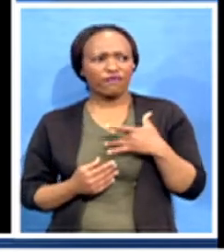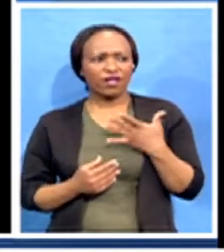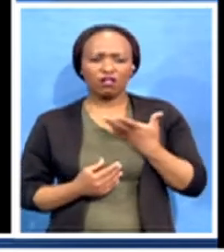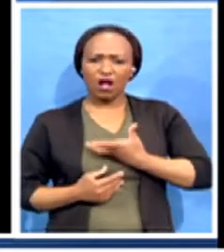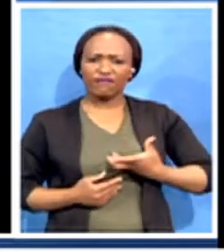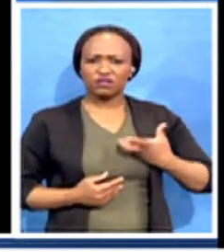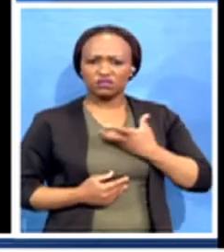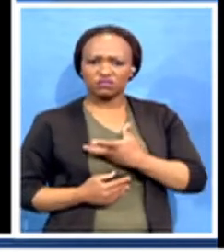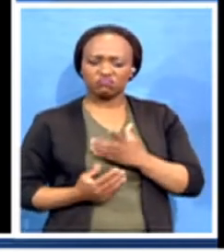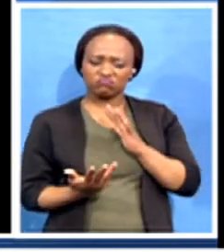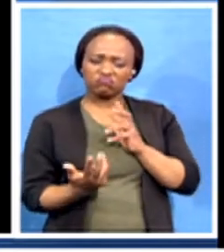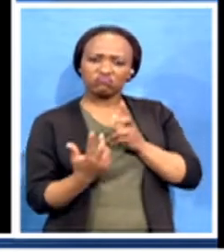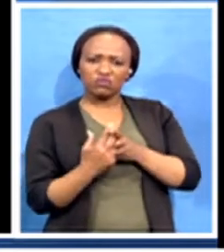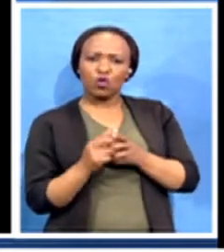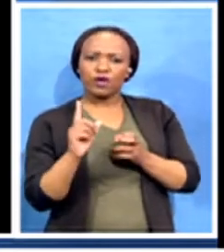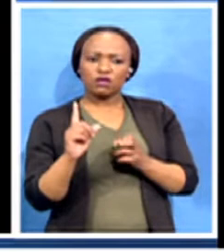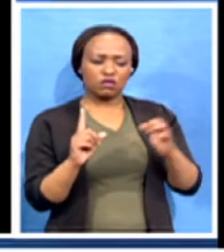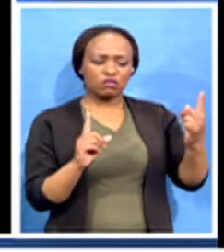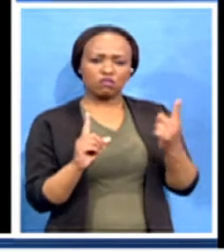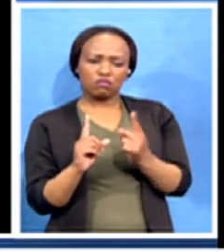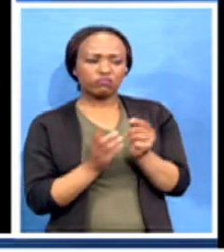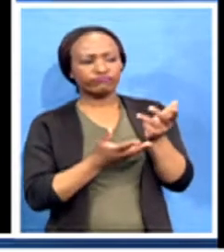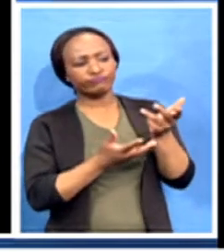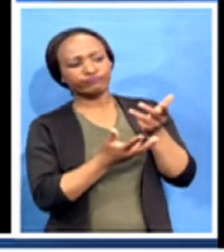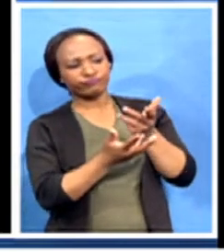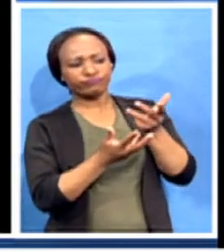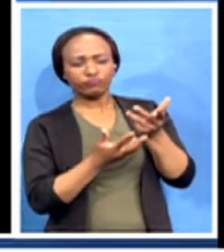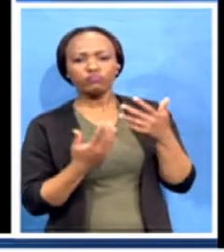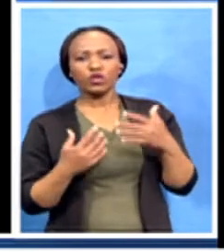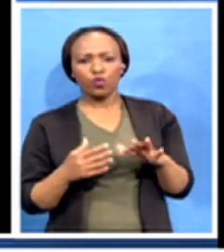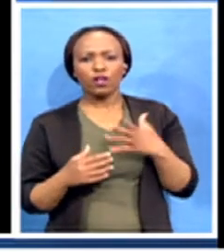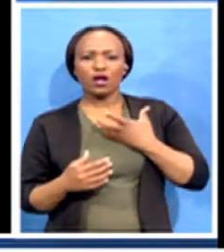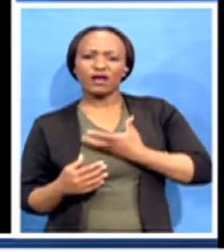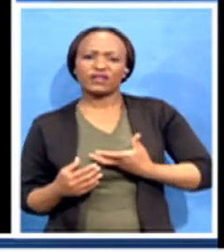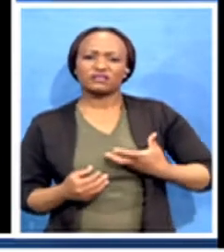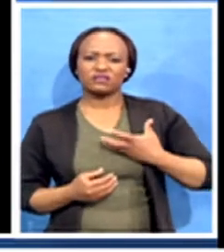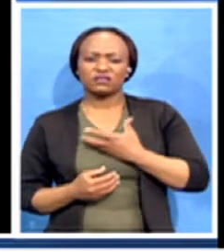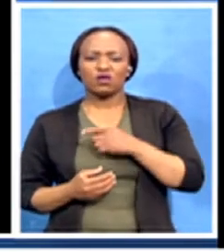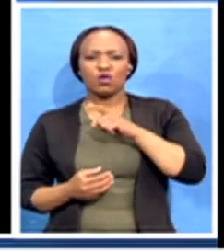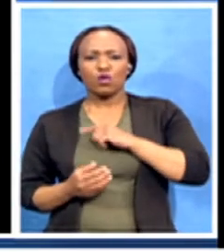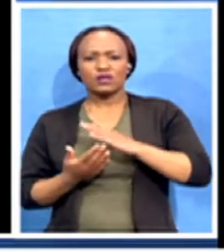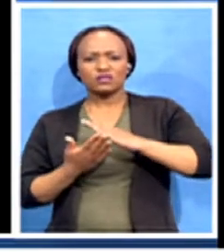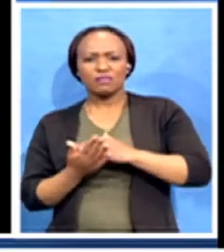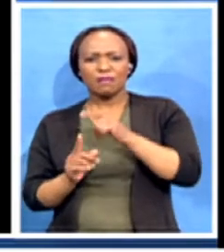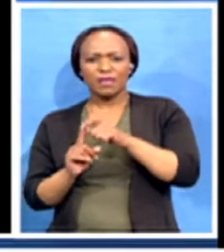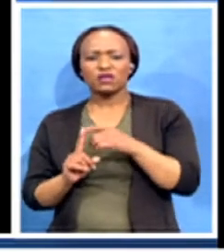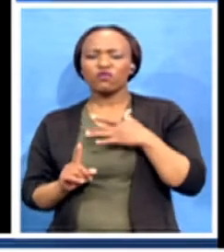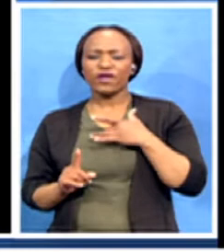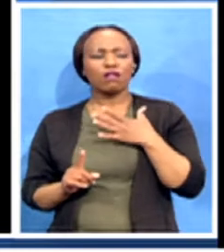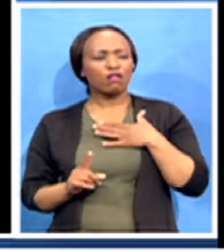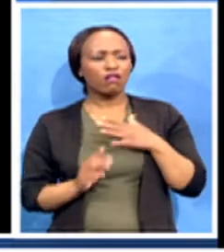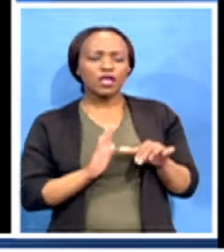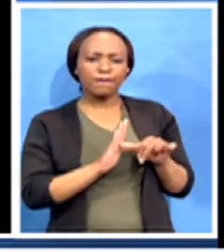comfortable in his company because you felt here is someone who really makes you feel you are